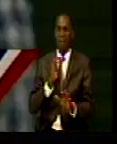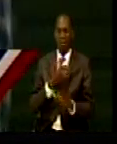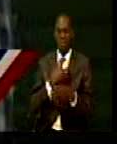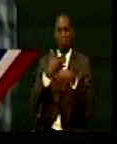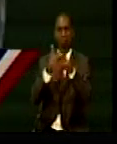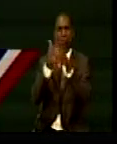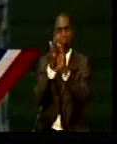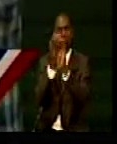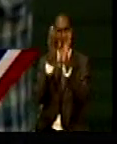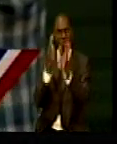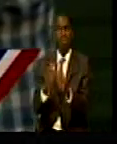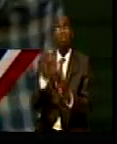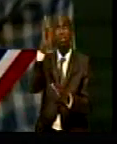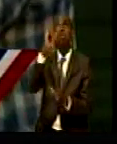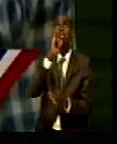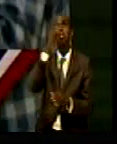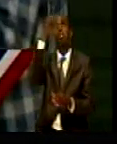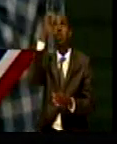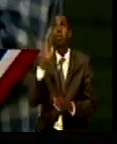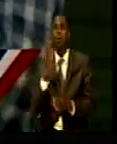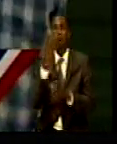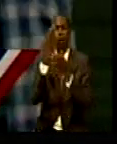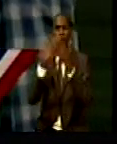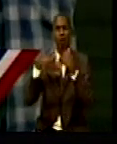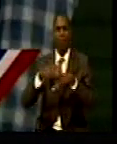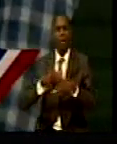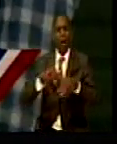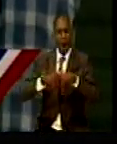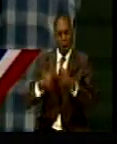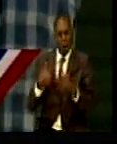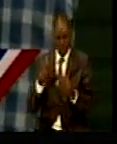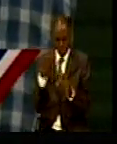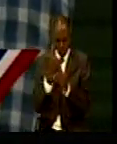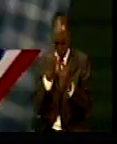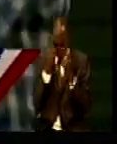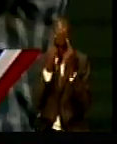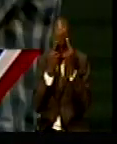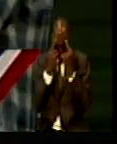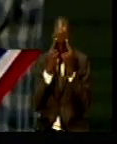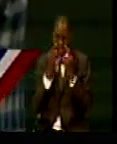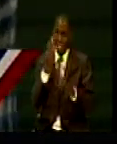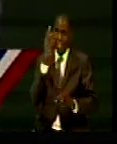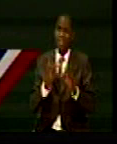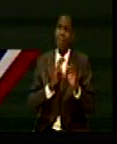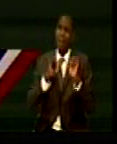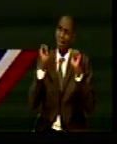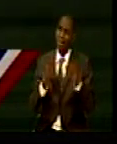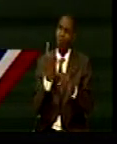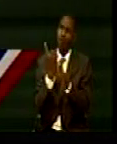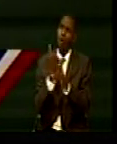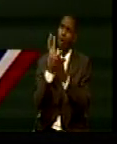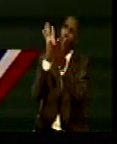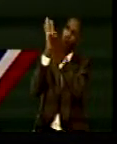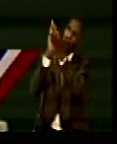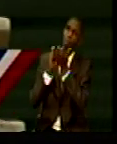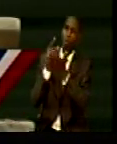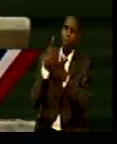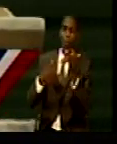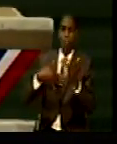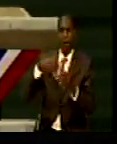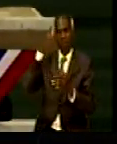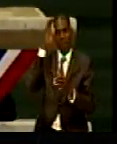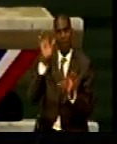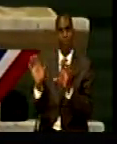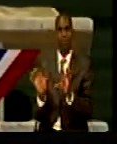of heaven. And how we just think, if I can just do what the Father is doing. But you know